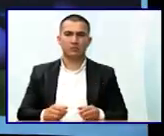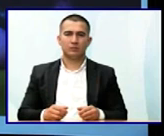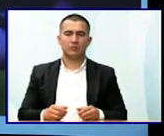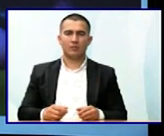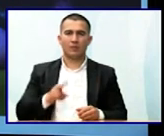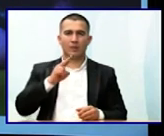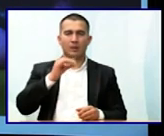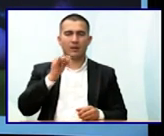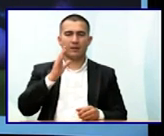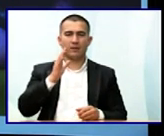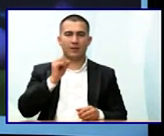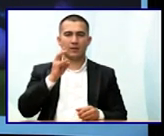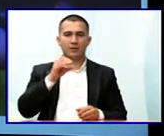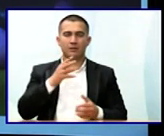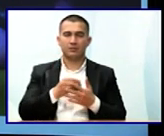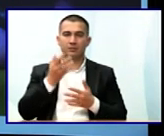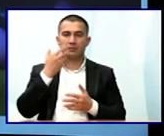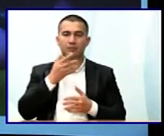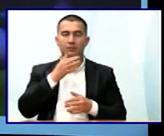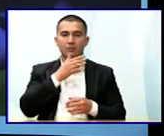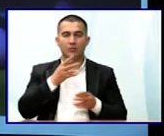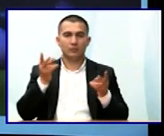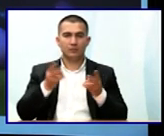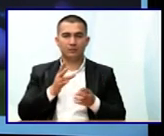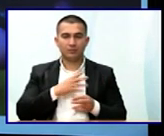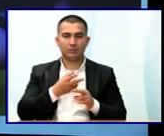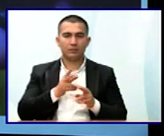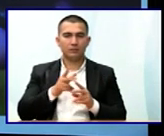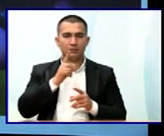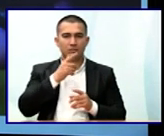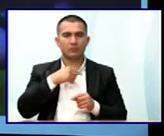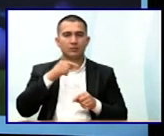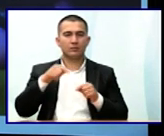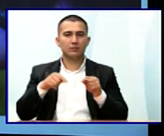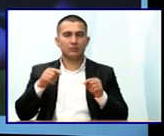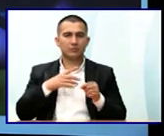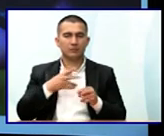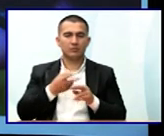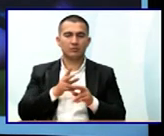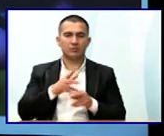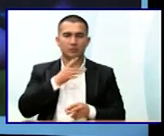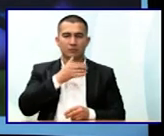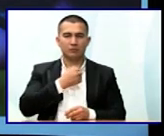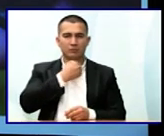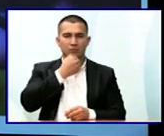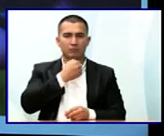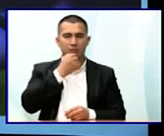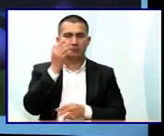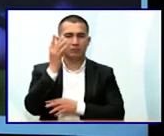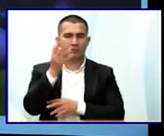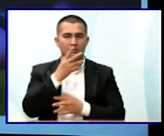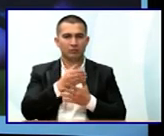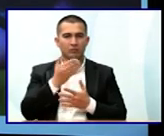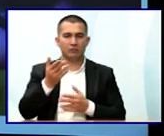Payvand qilish muddati kelishi bilan qalamchalar kattaroq yoshdagi daraxtlarning